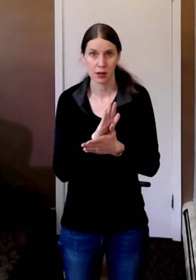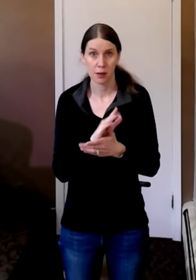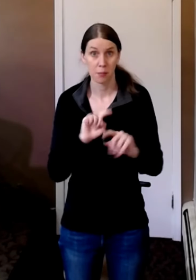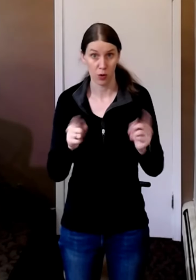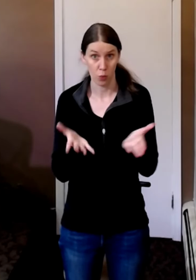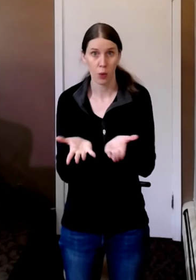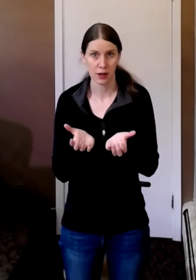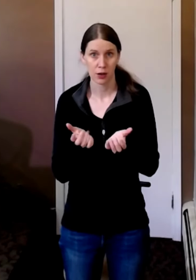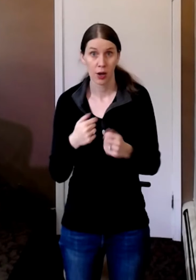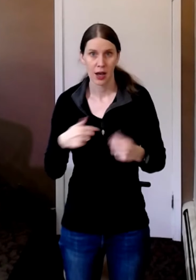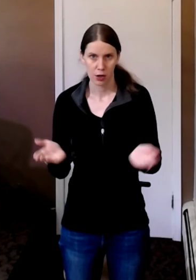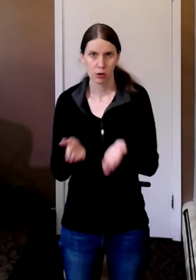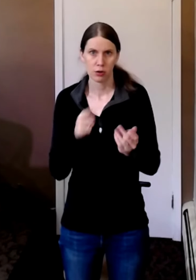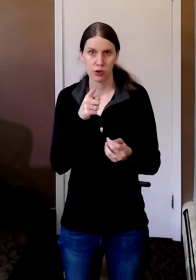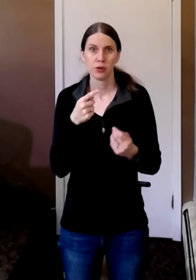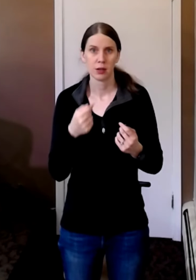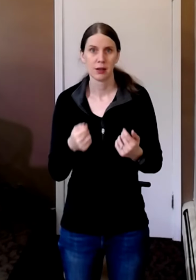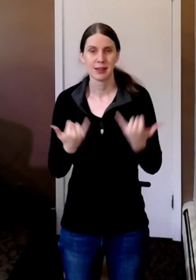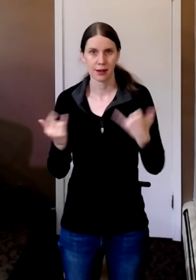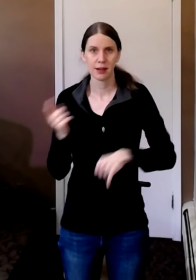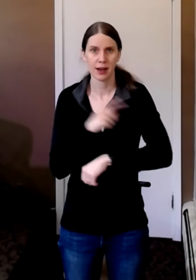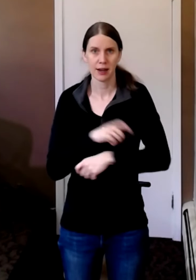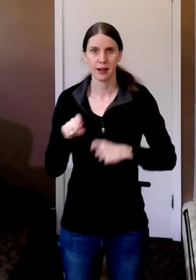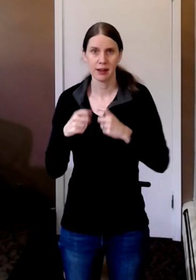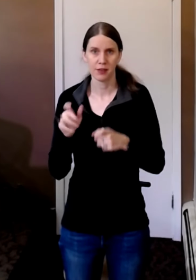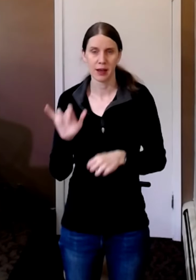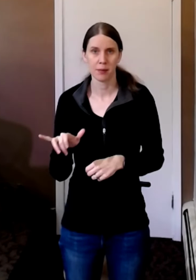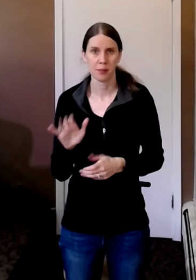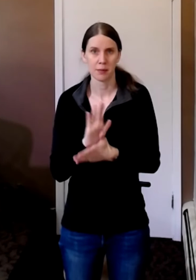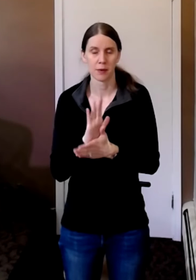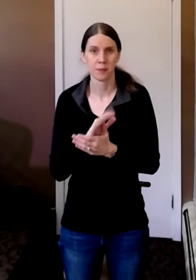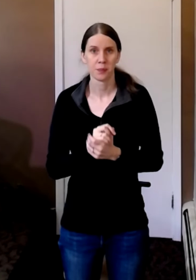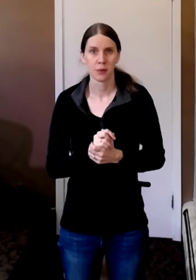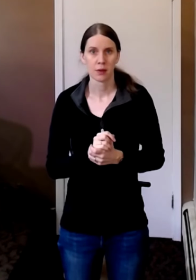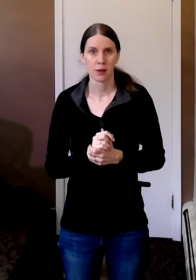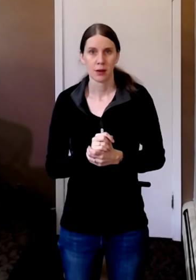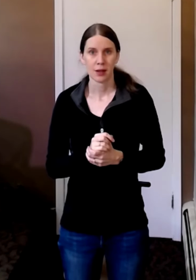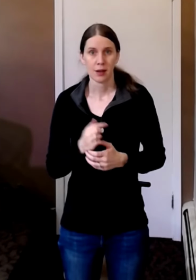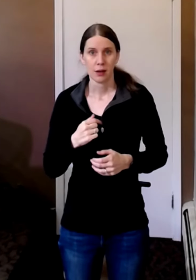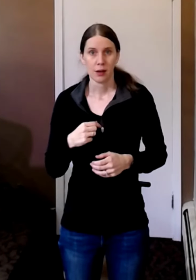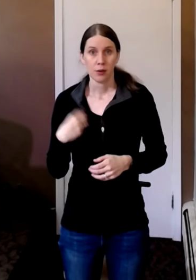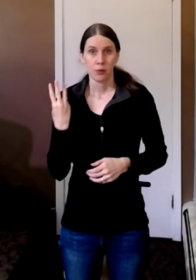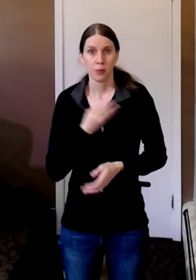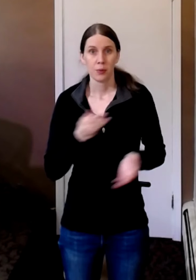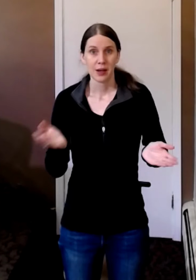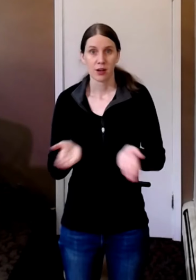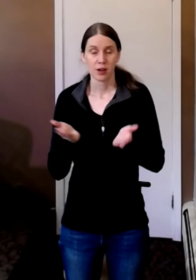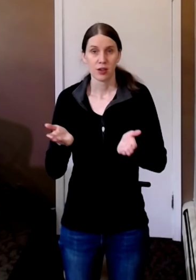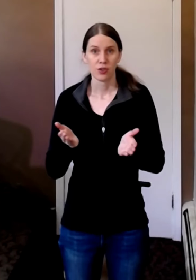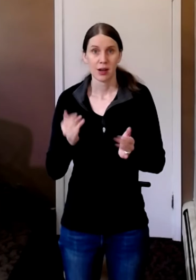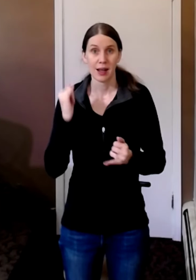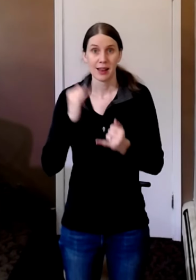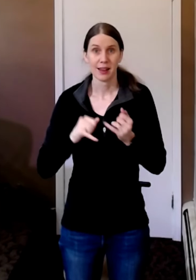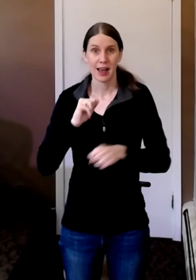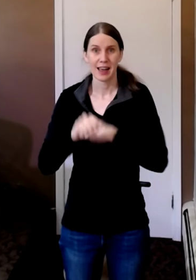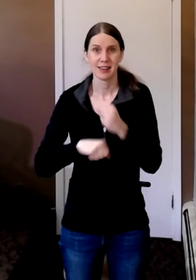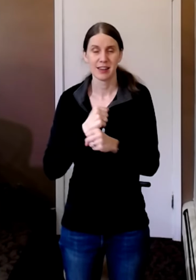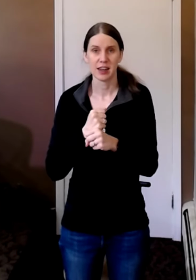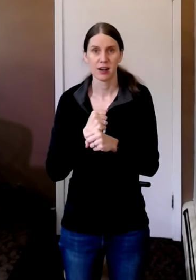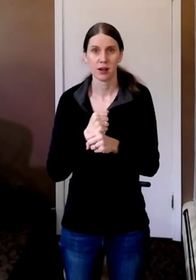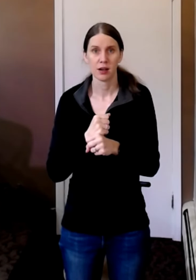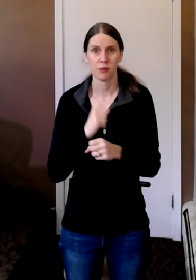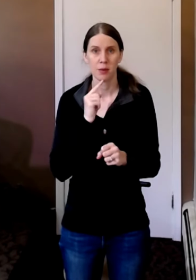that. I encourage you to do that. We are encouraged. Last year we had a faith promise of